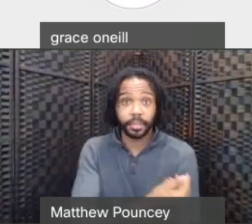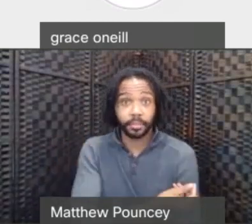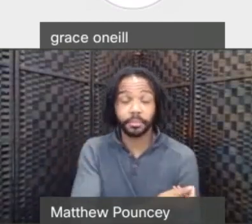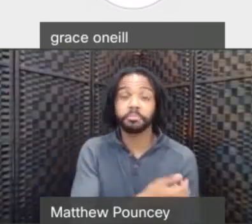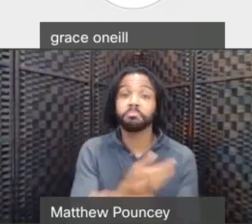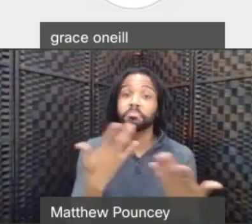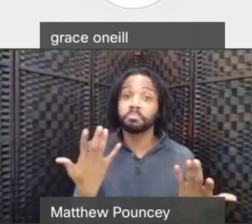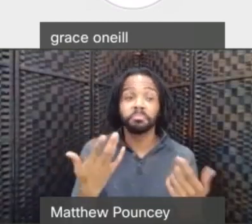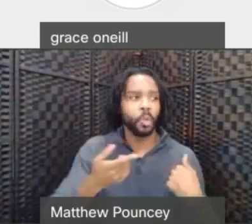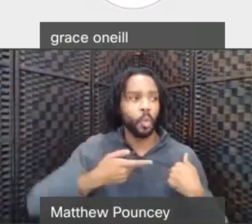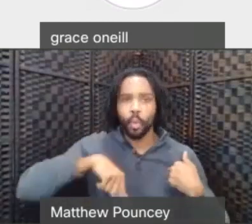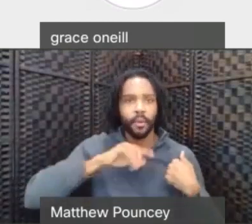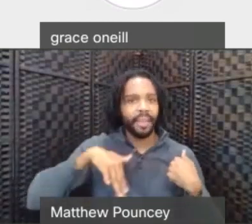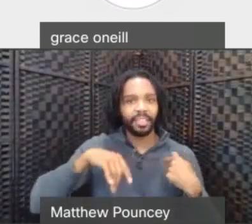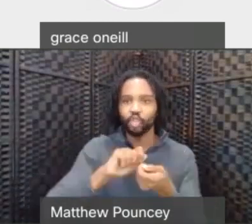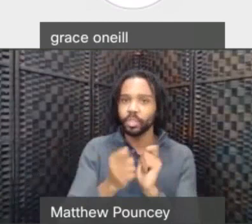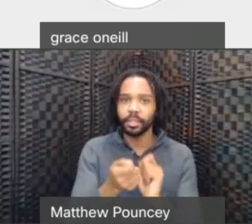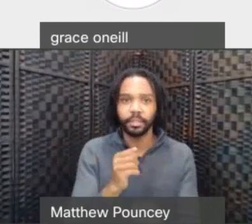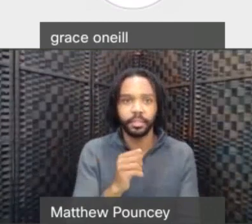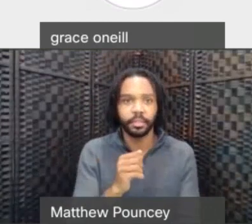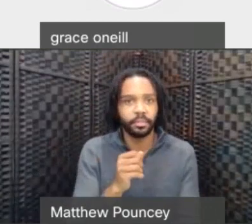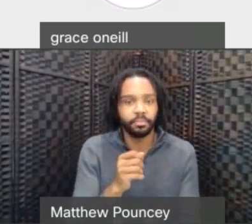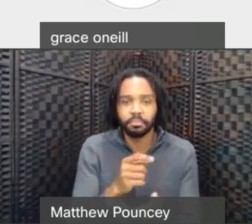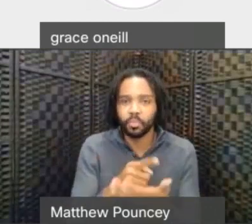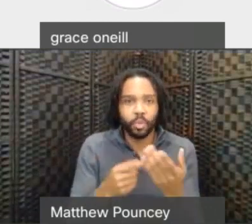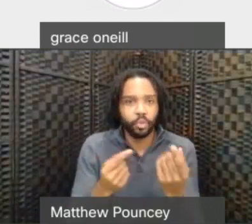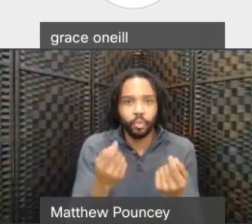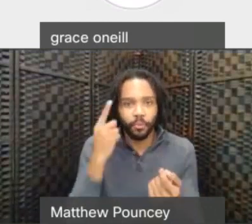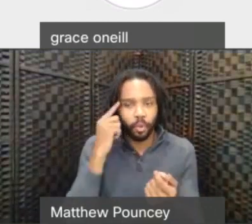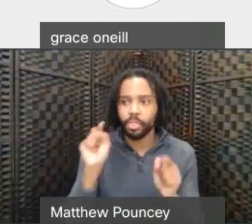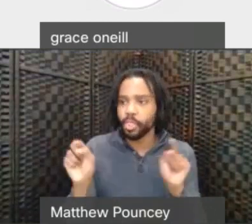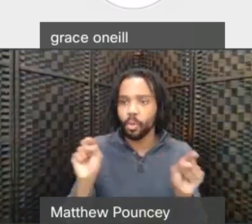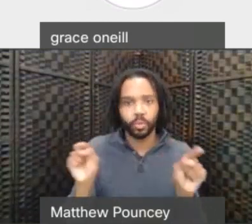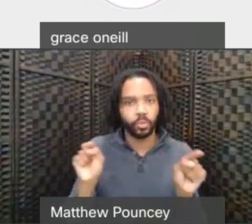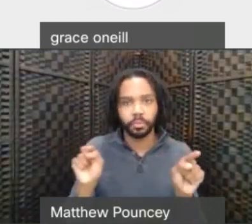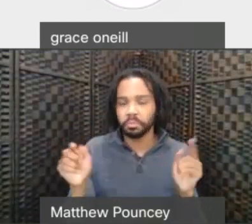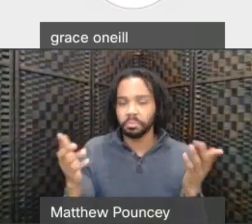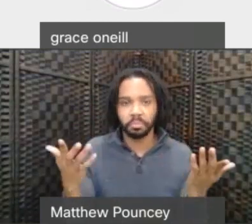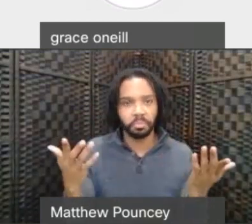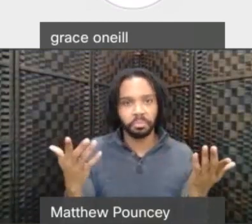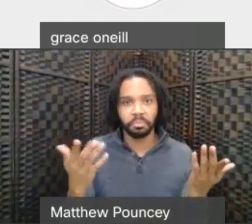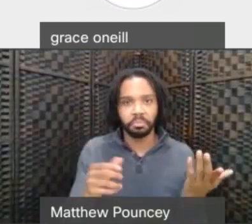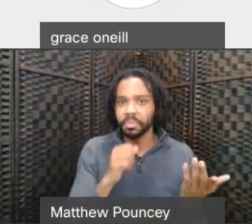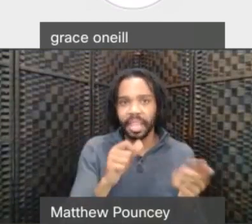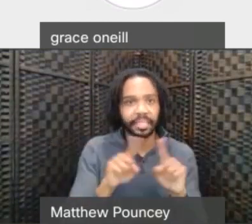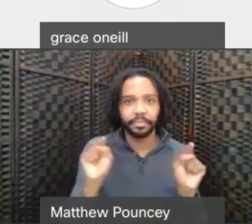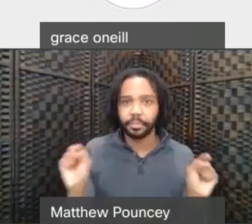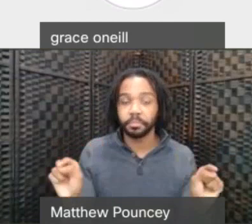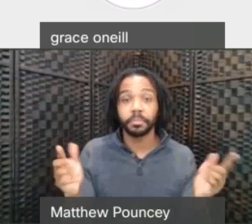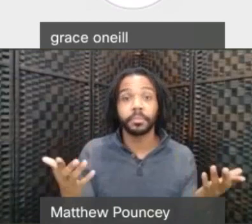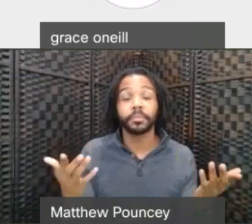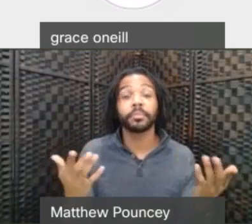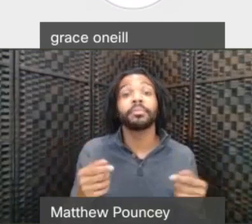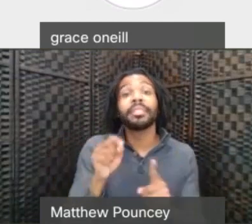or differentiated an exposure to carve out those that are boosted or fully vaccinated versus those that are unvaccinated. So in a